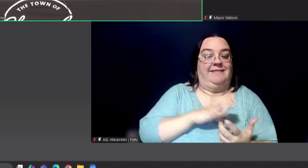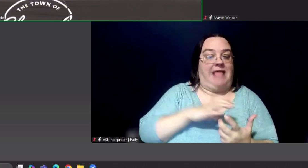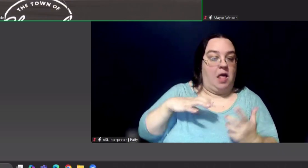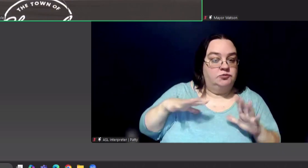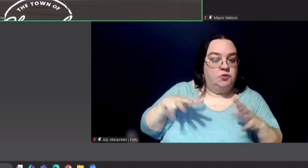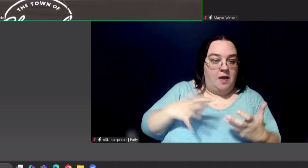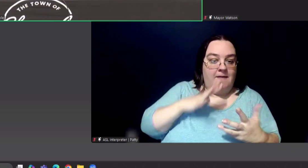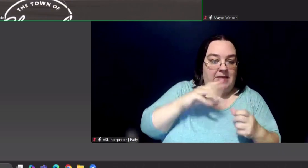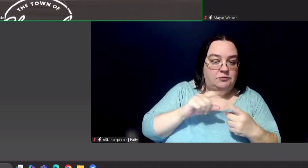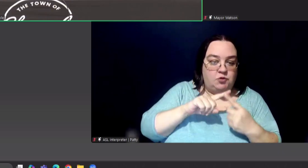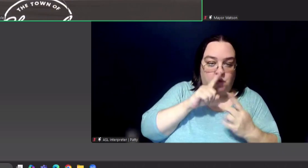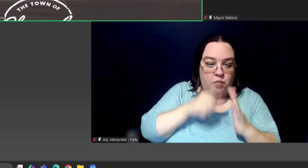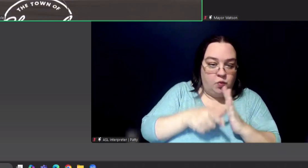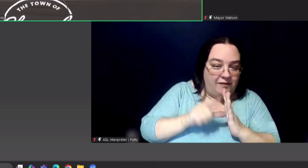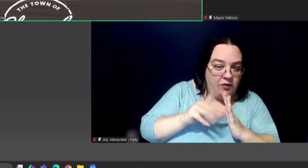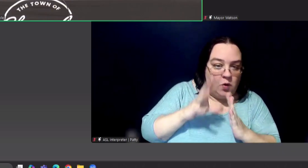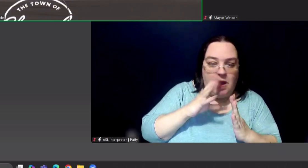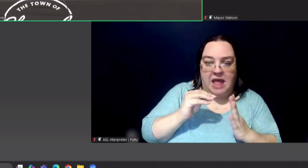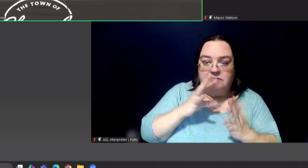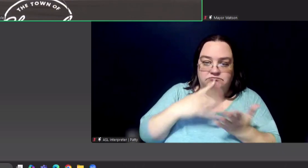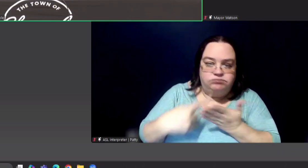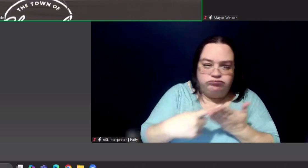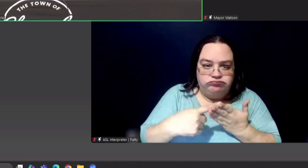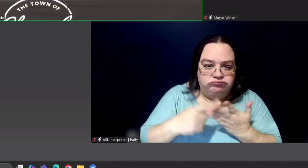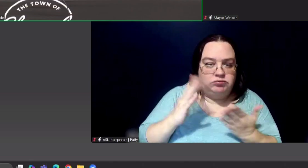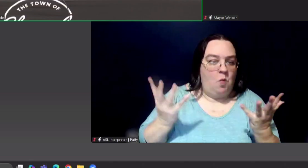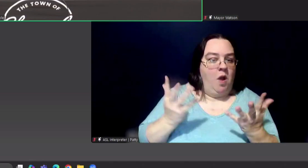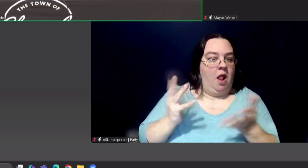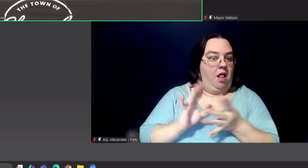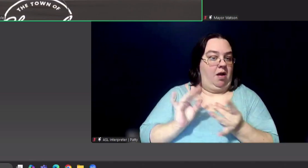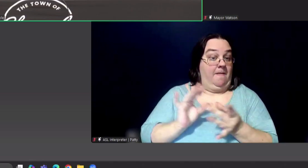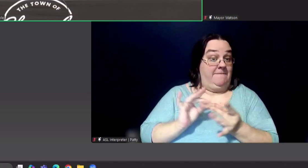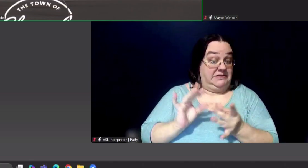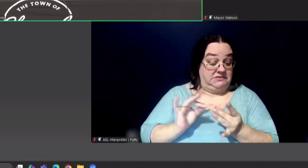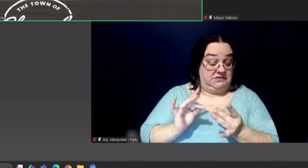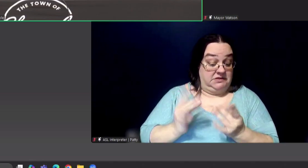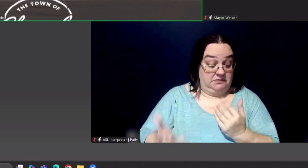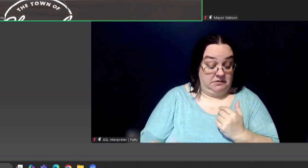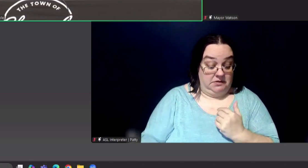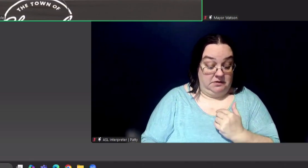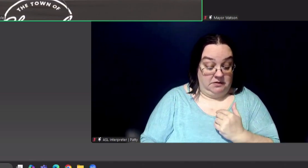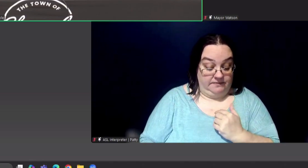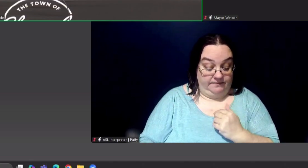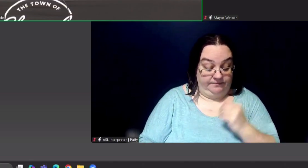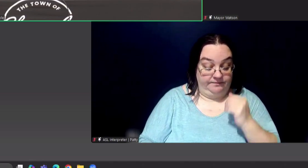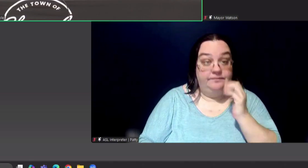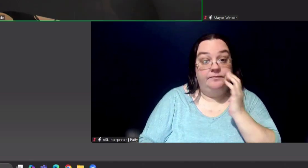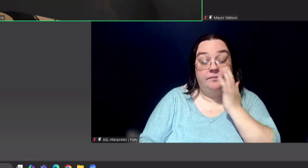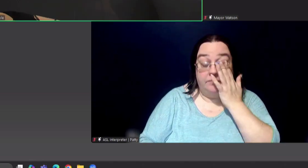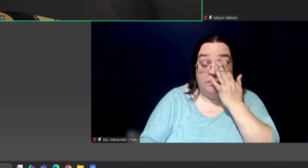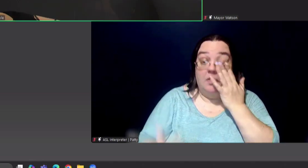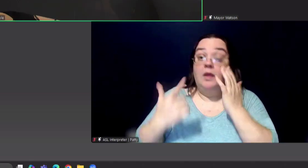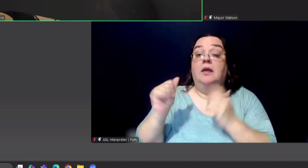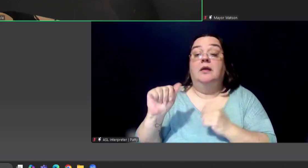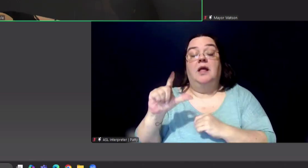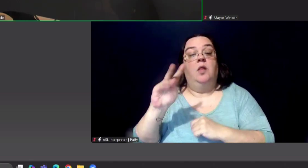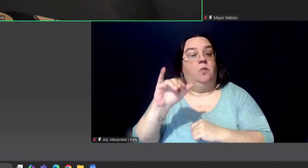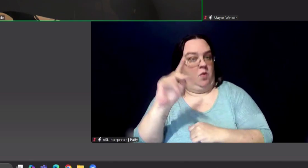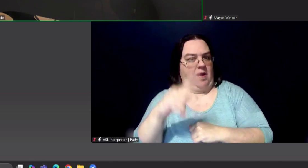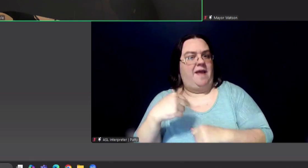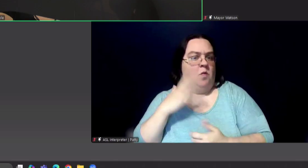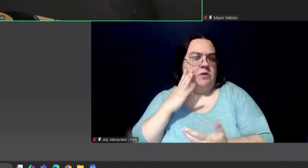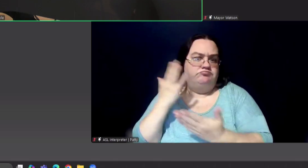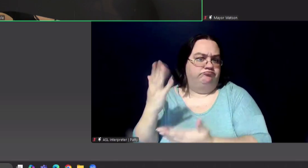what our comments will be? Great, I'll run that by the developer, of course. thank